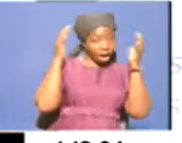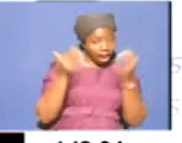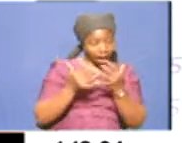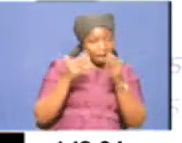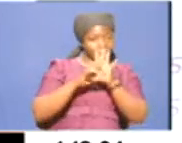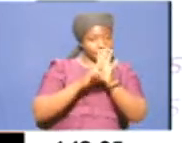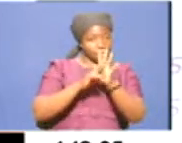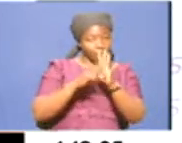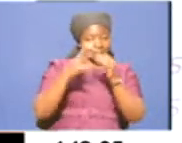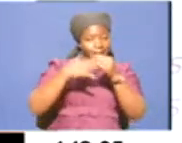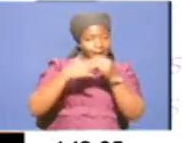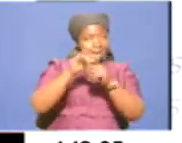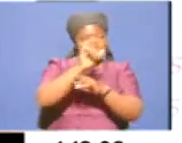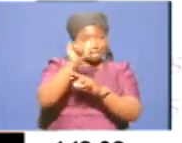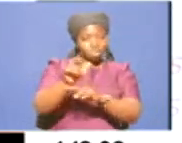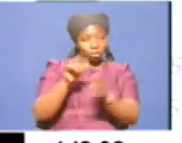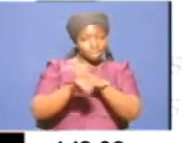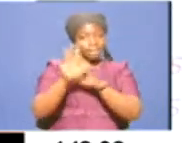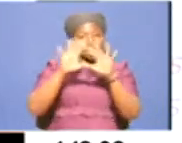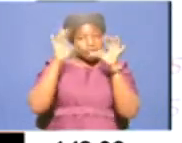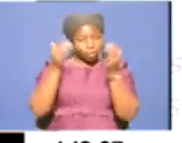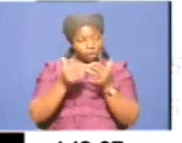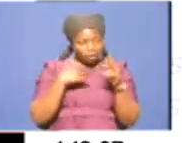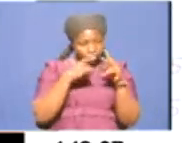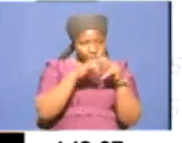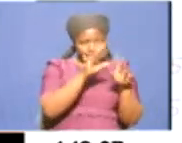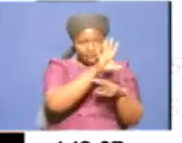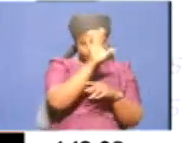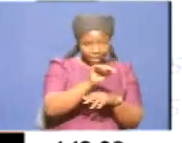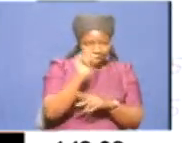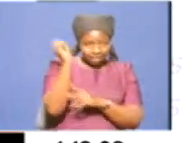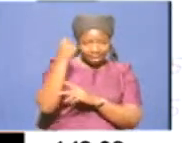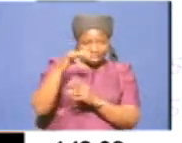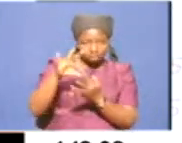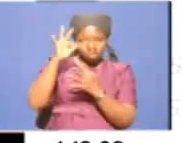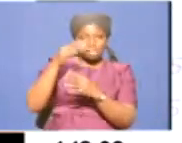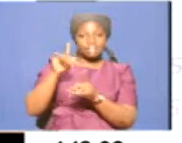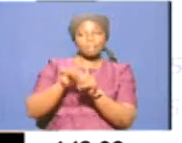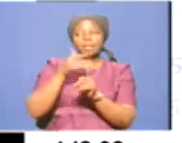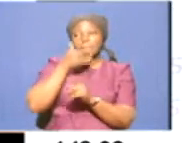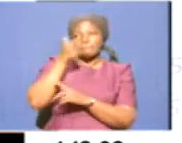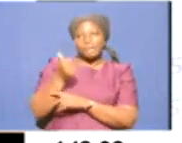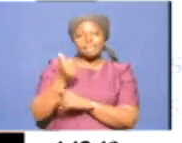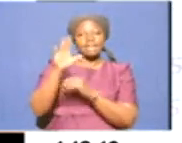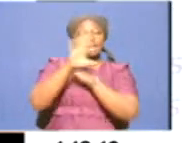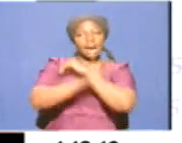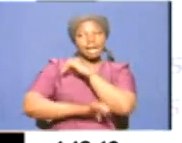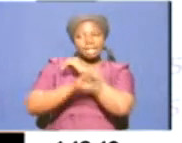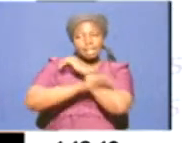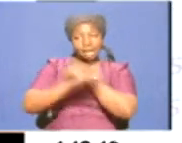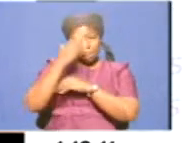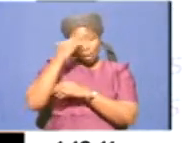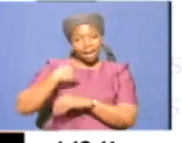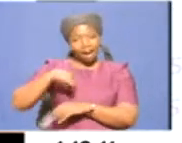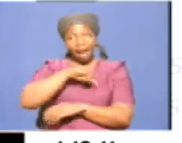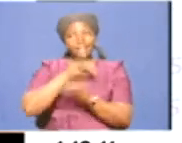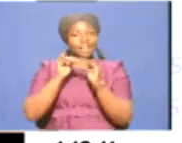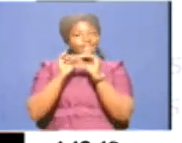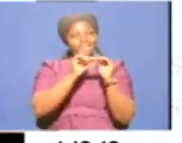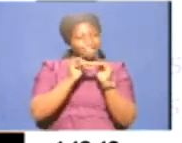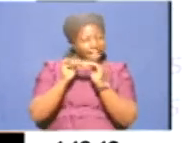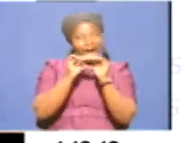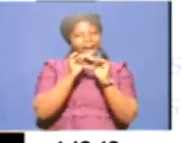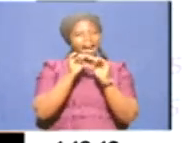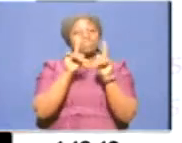of the world. We have started in Africa, and Kenya has been chosen as the best country because of obviously over how fair we are as a country to persons